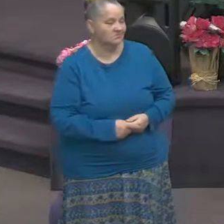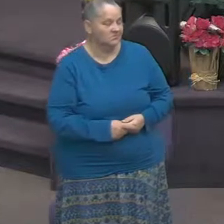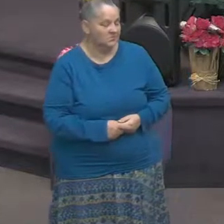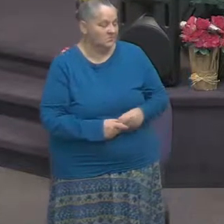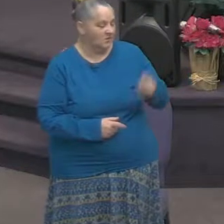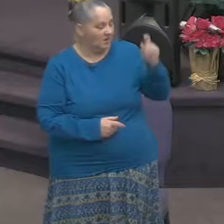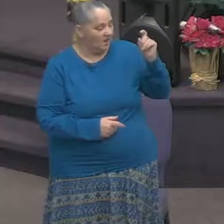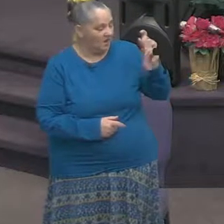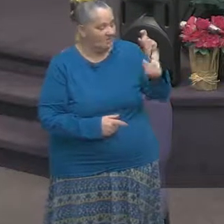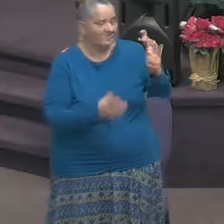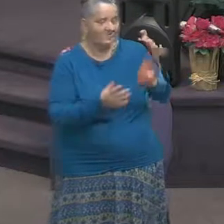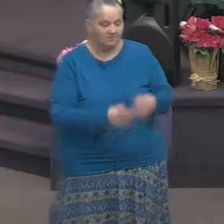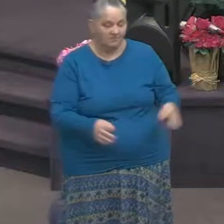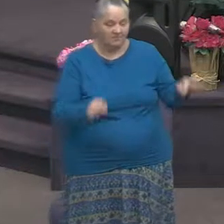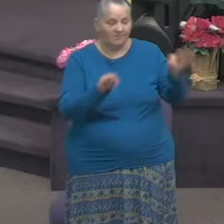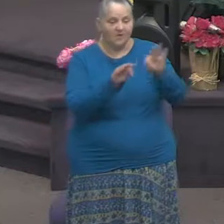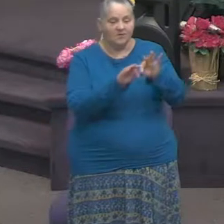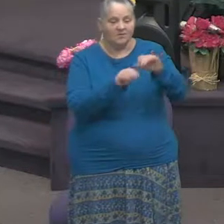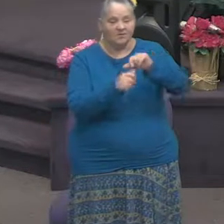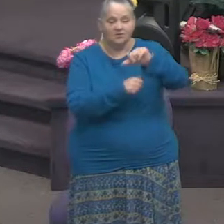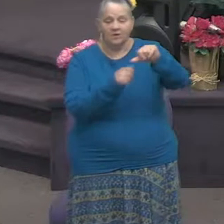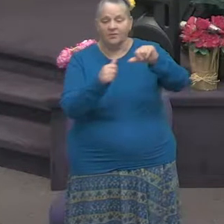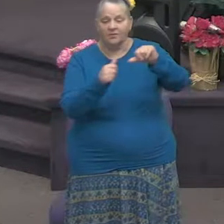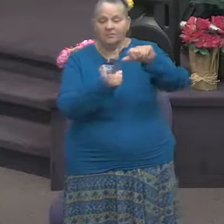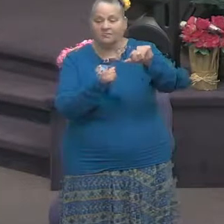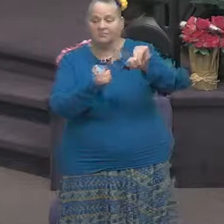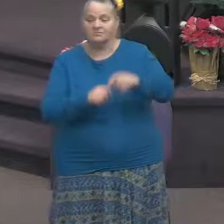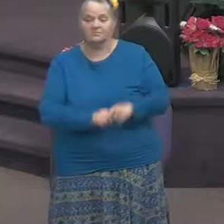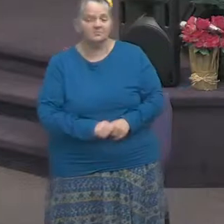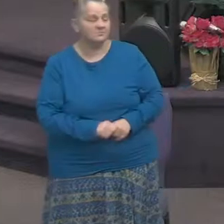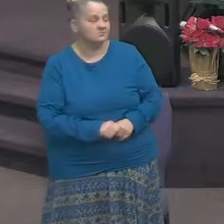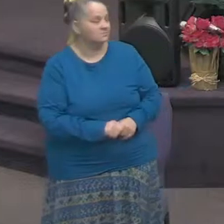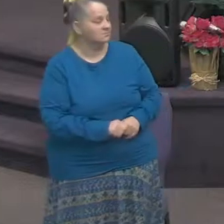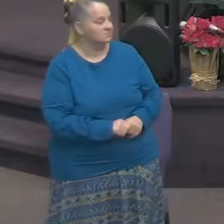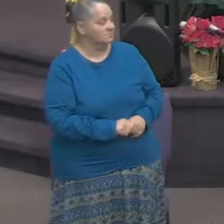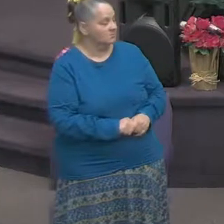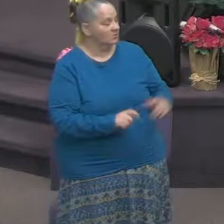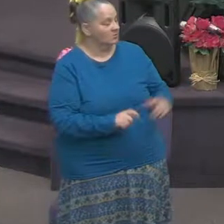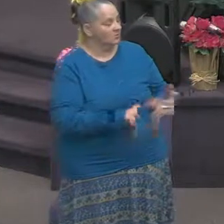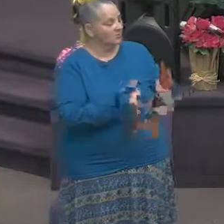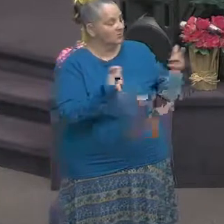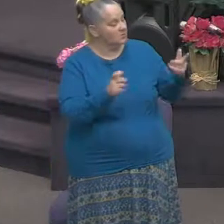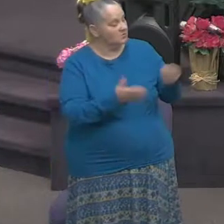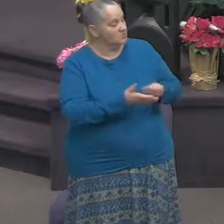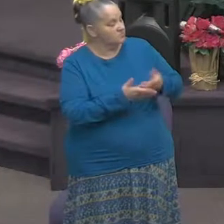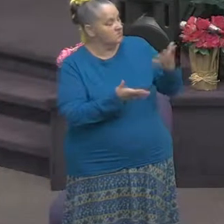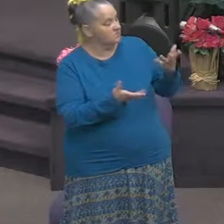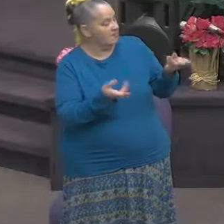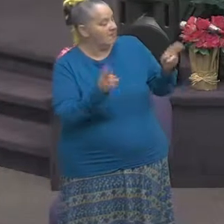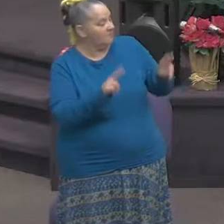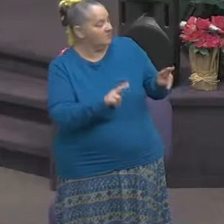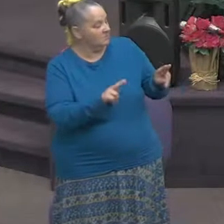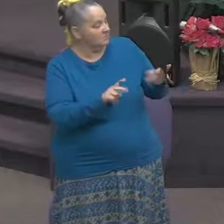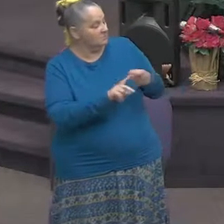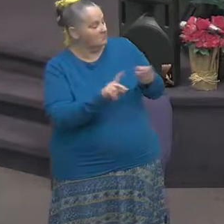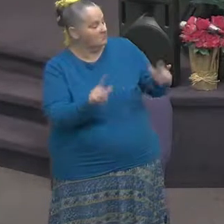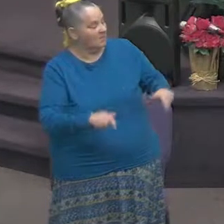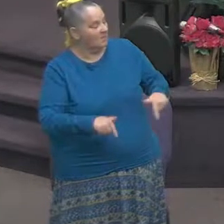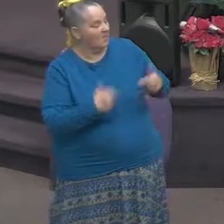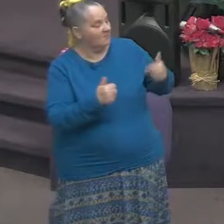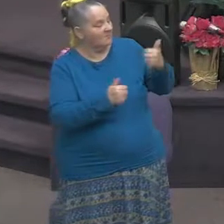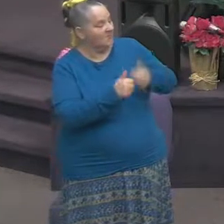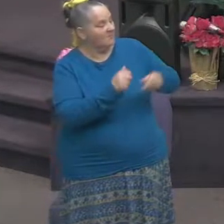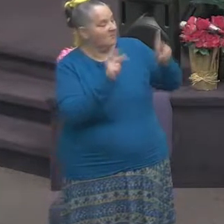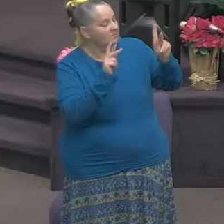You have got to value each other. There is great treasure that comes from the life of